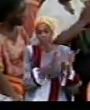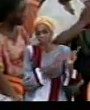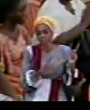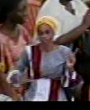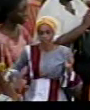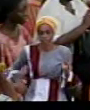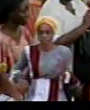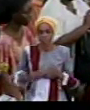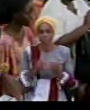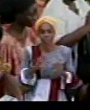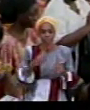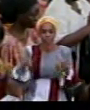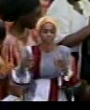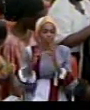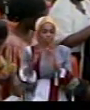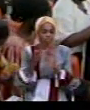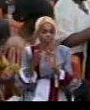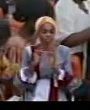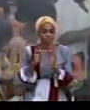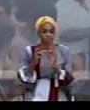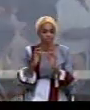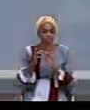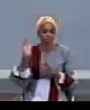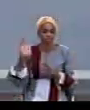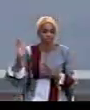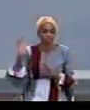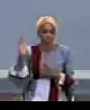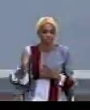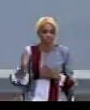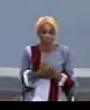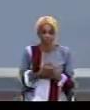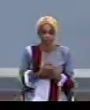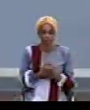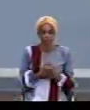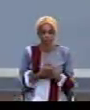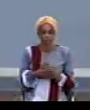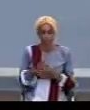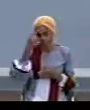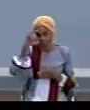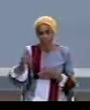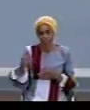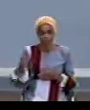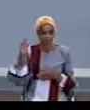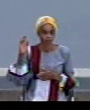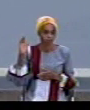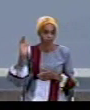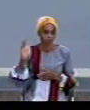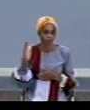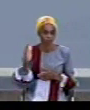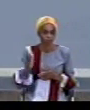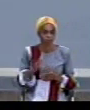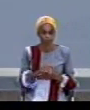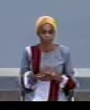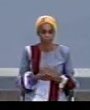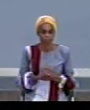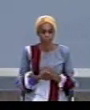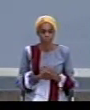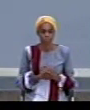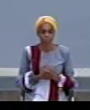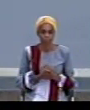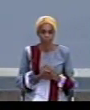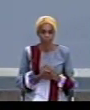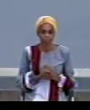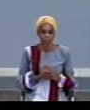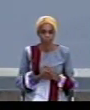online now for striking testimonies, please. And all those who are helping us who are in things, give